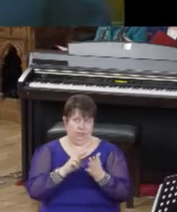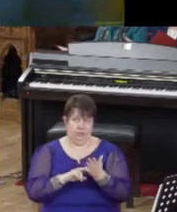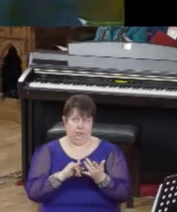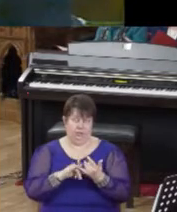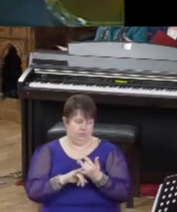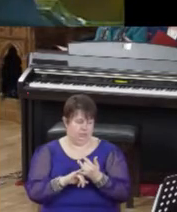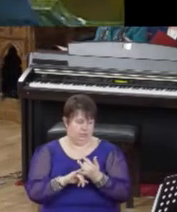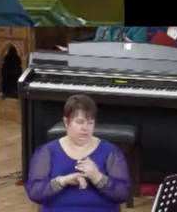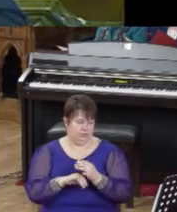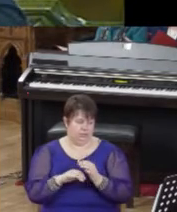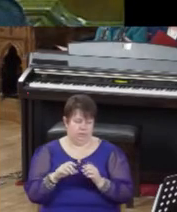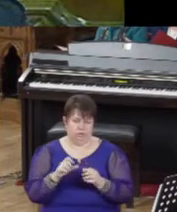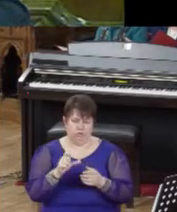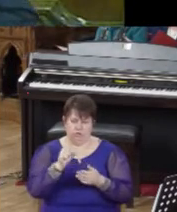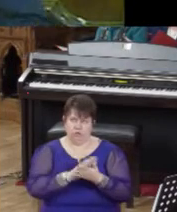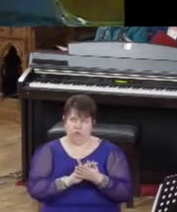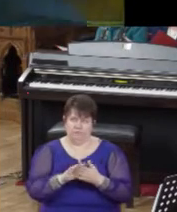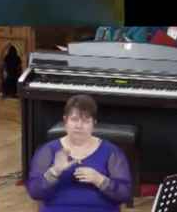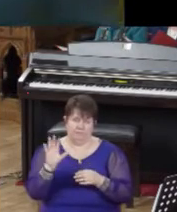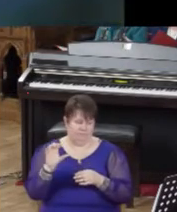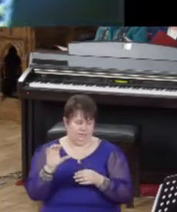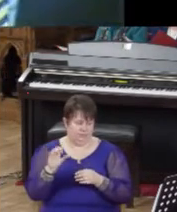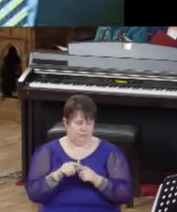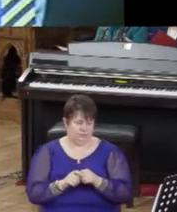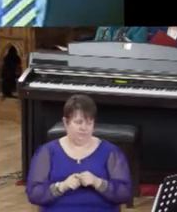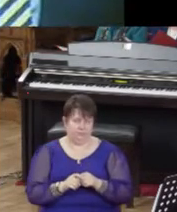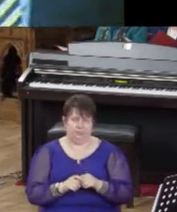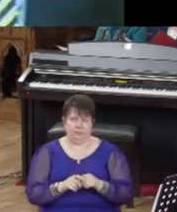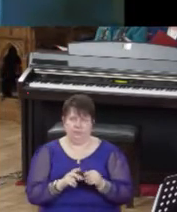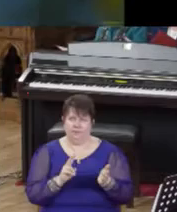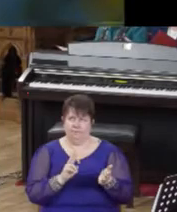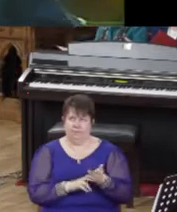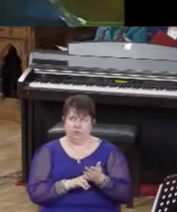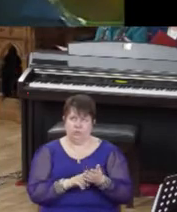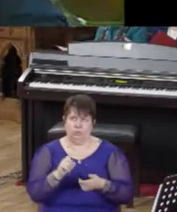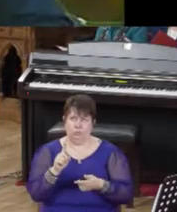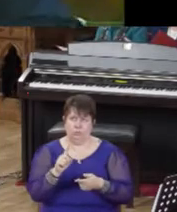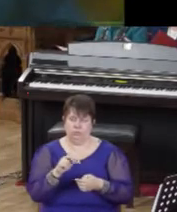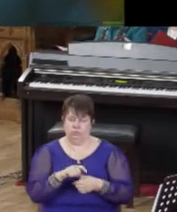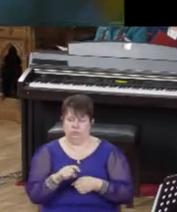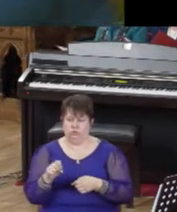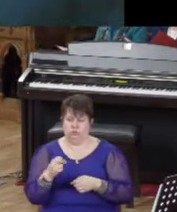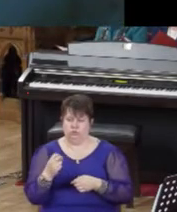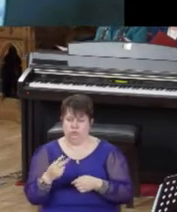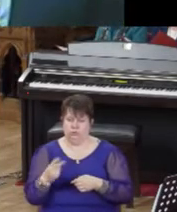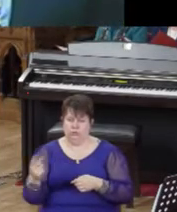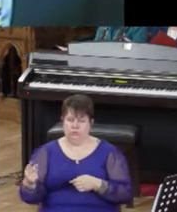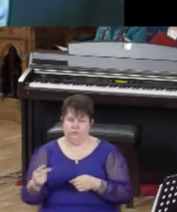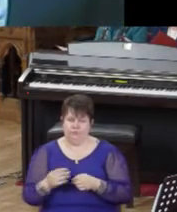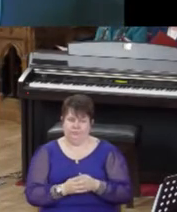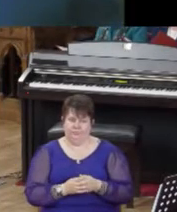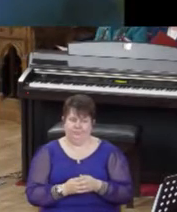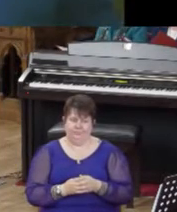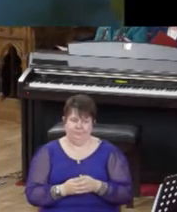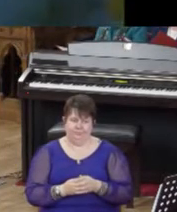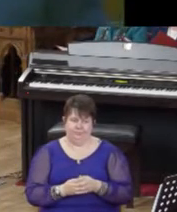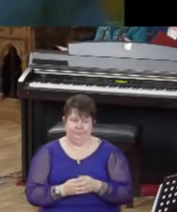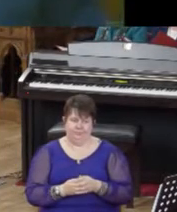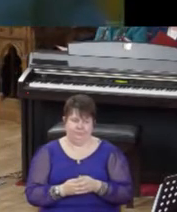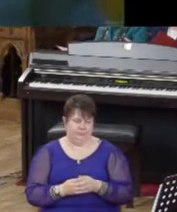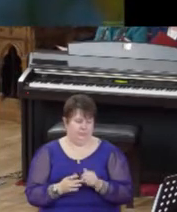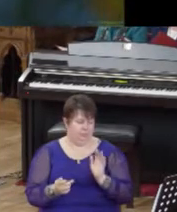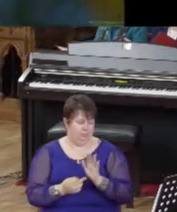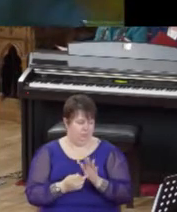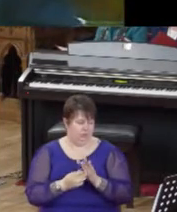Now, you would do well to read the whole of this chapter because it's a great exposition about the importance of what